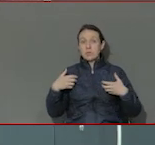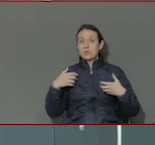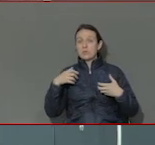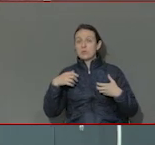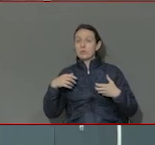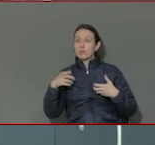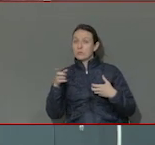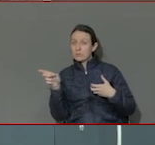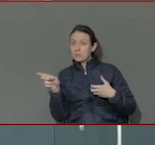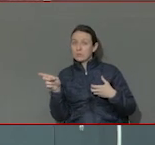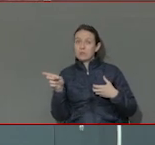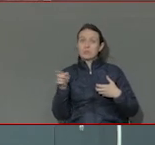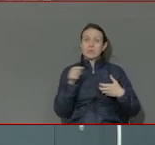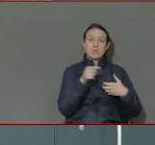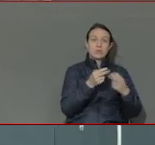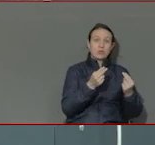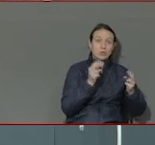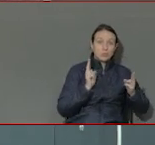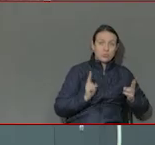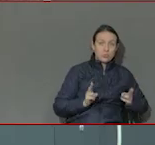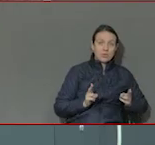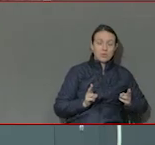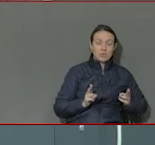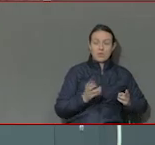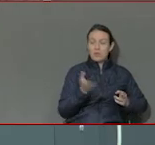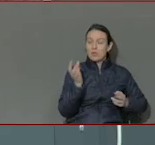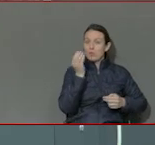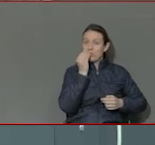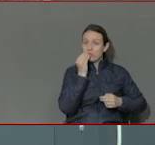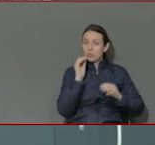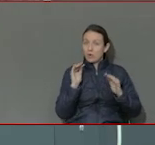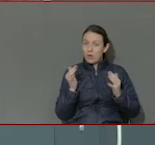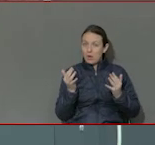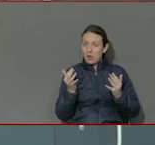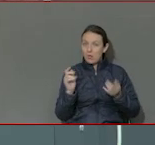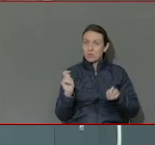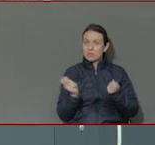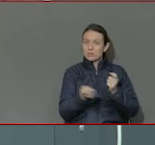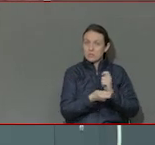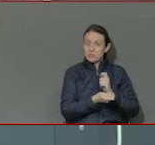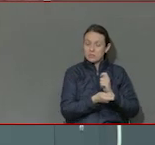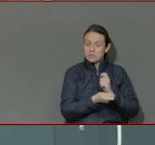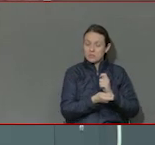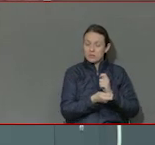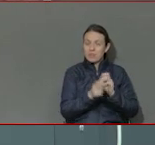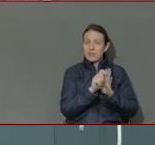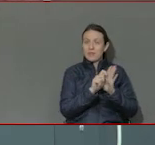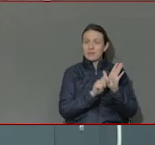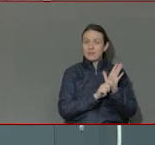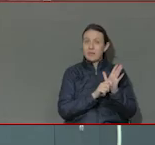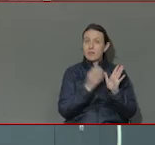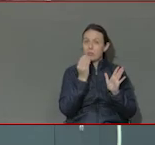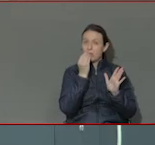modern humans in terms of diet, you must know we talk of what? We talk of the type of the food that we